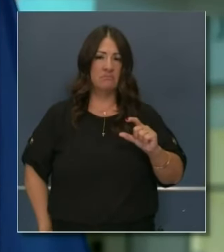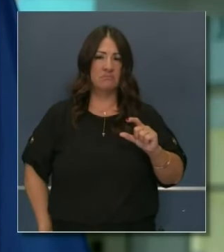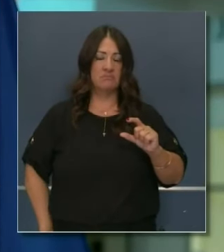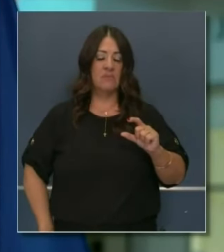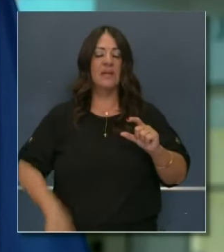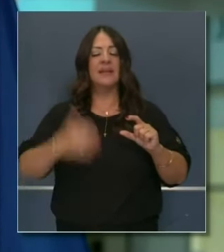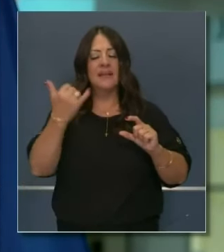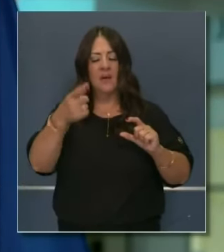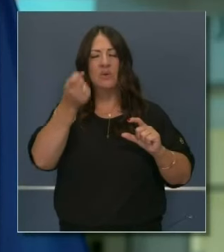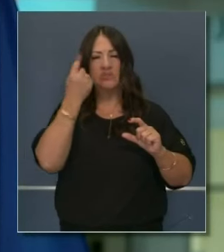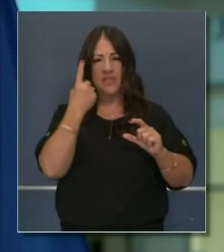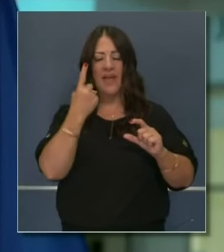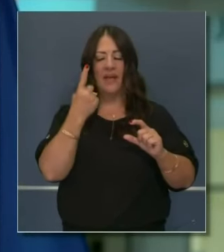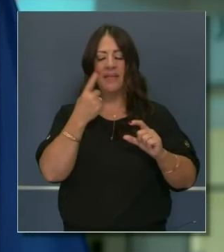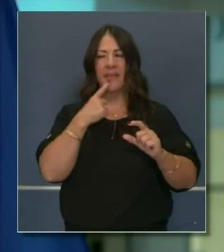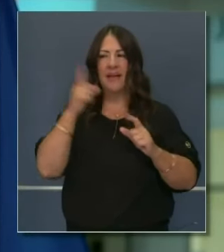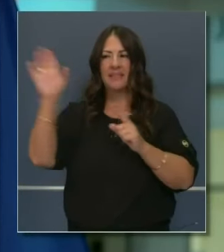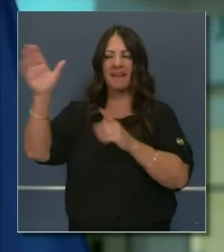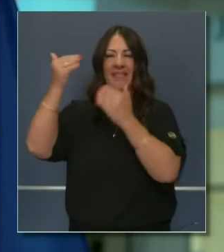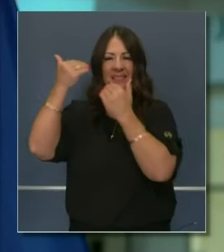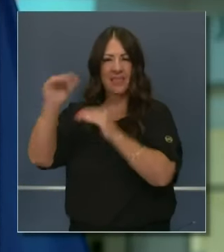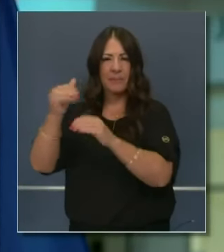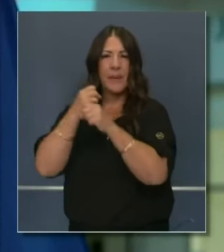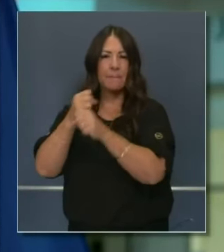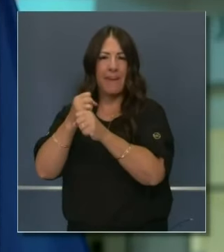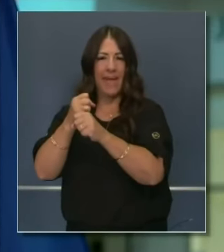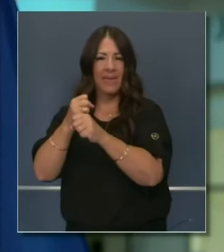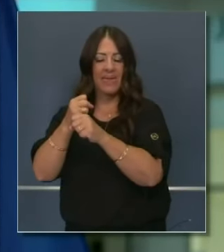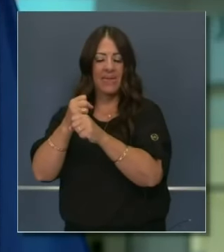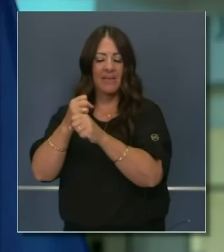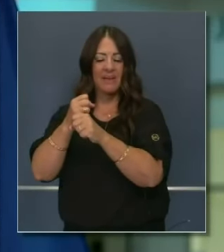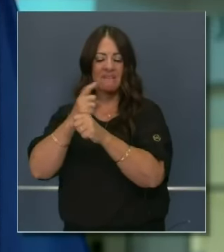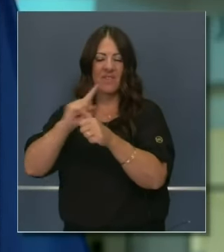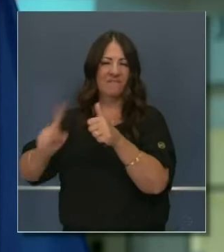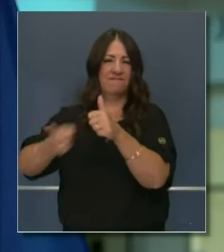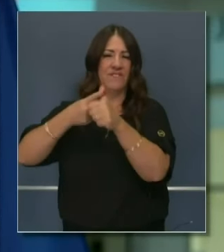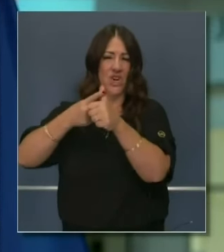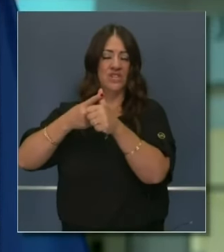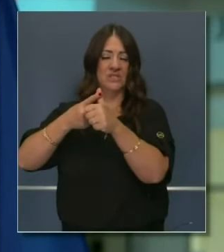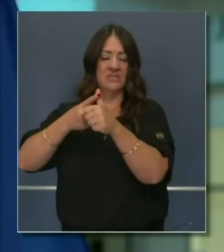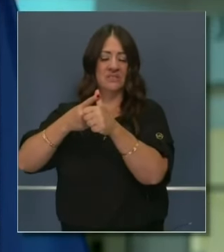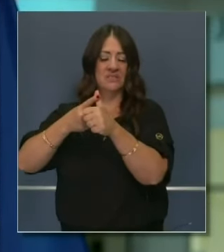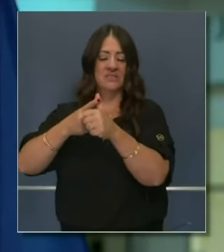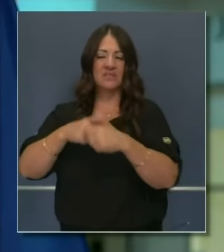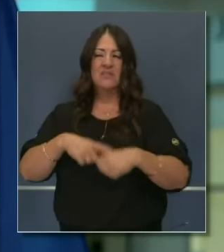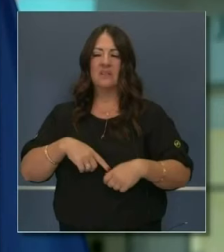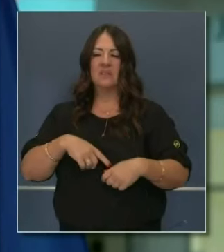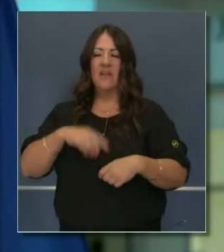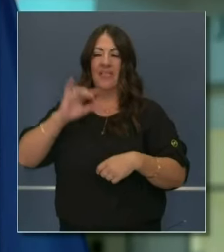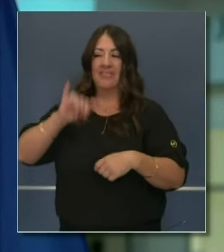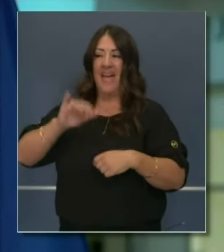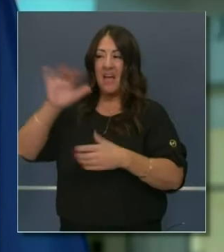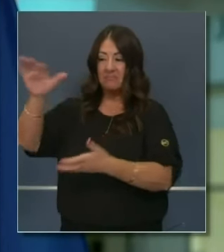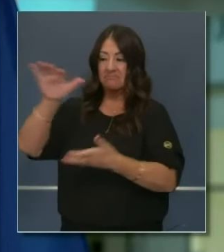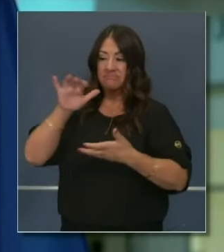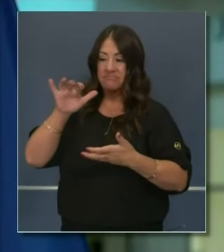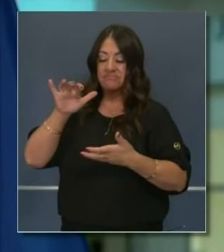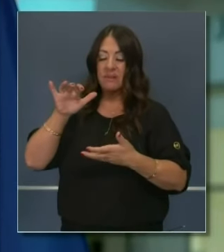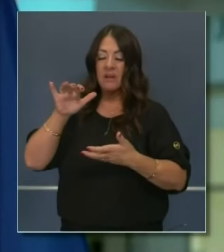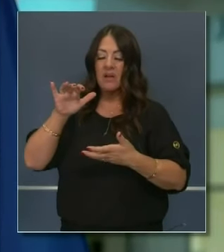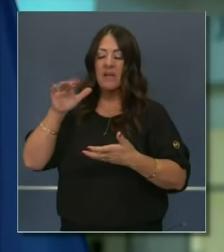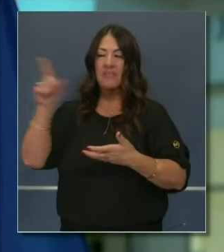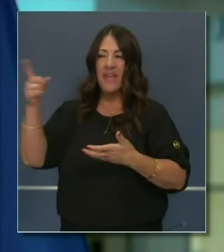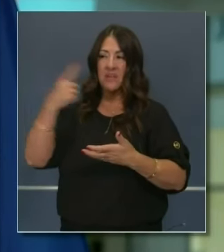of the limited number of vaccines, or rather doses, that have to be used twice over a 21-day period or distributed